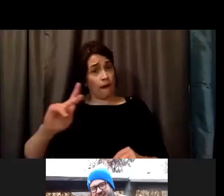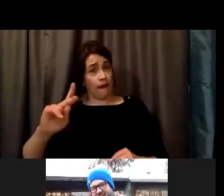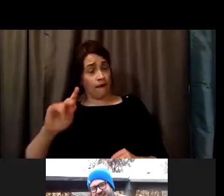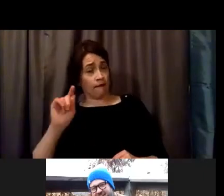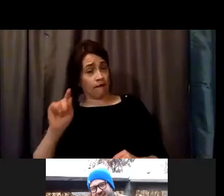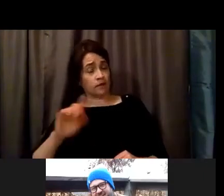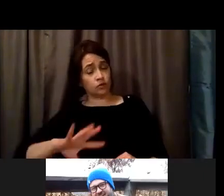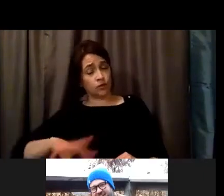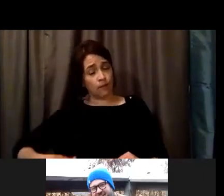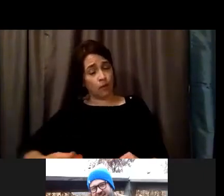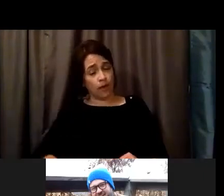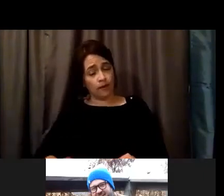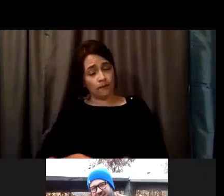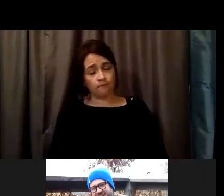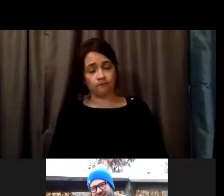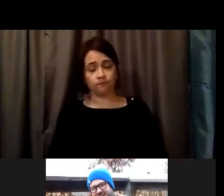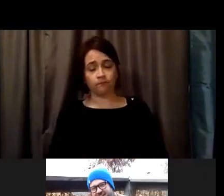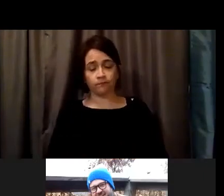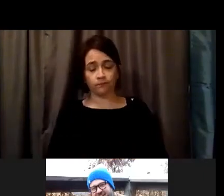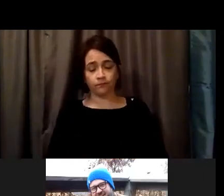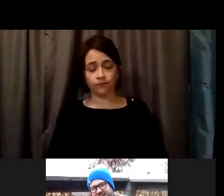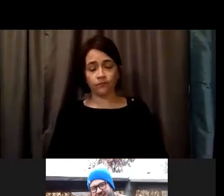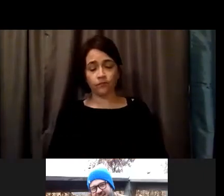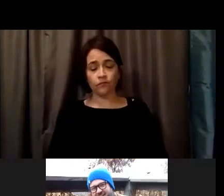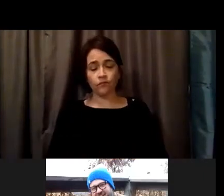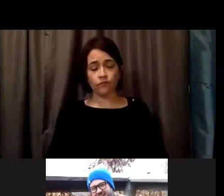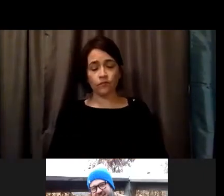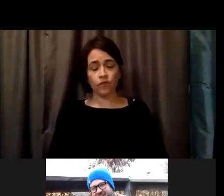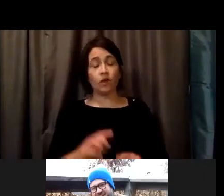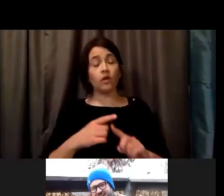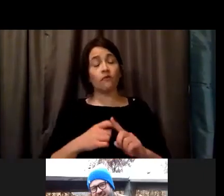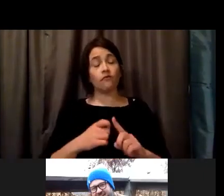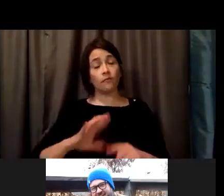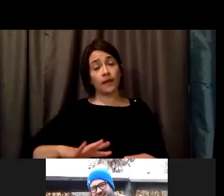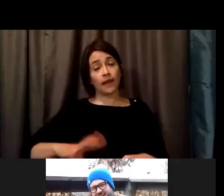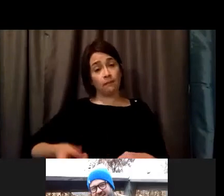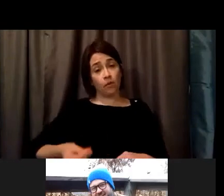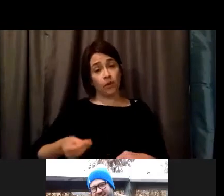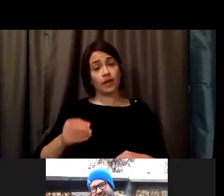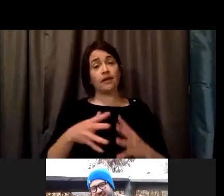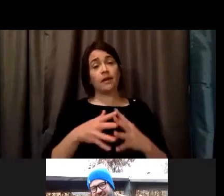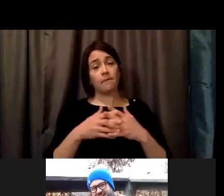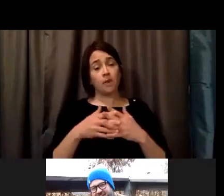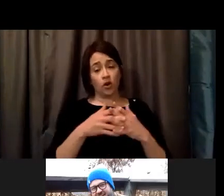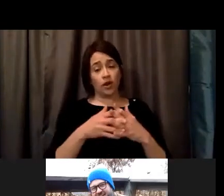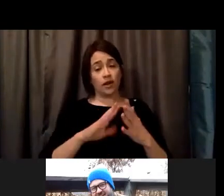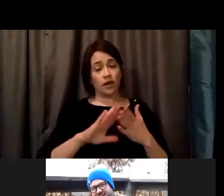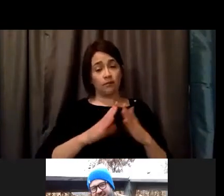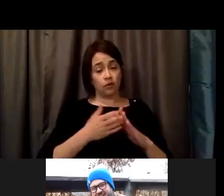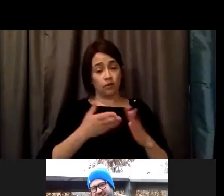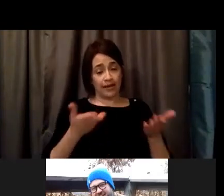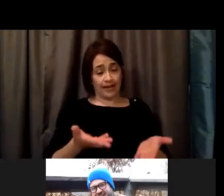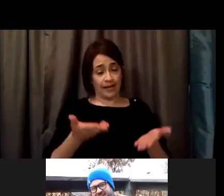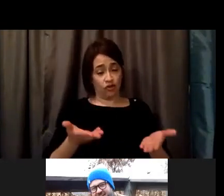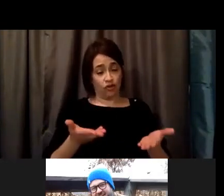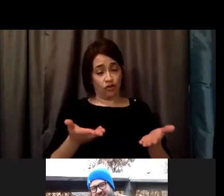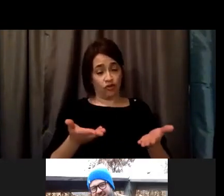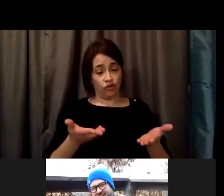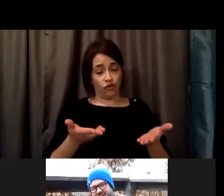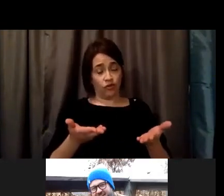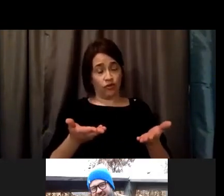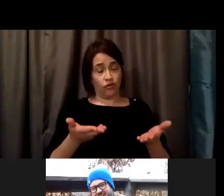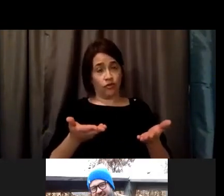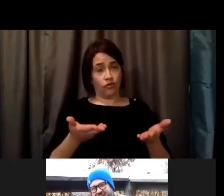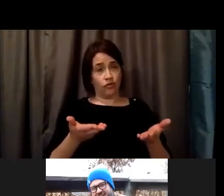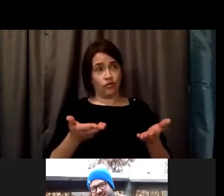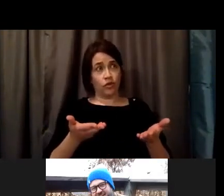is, what was the response like for the Cambodian American community here to the tribunals